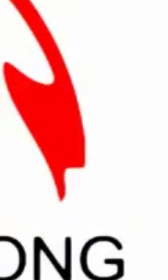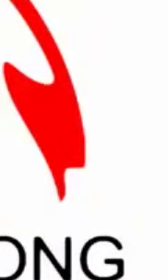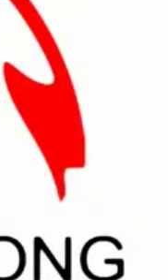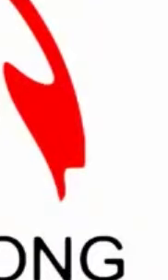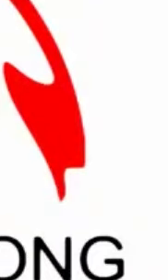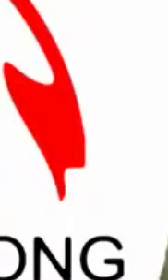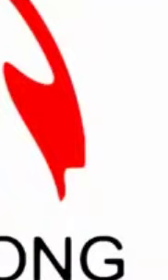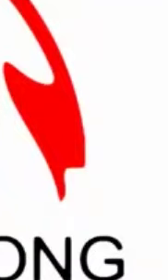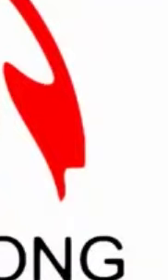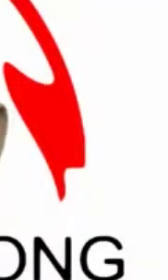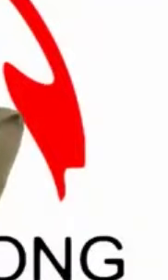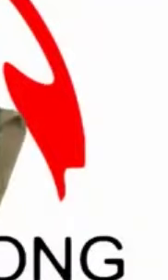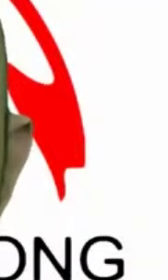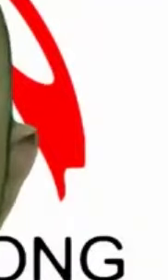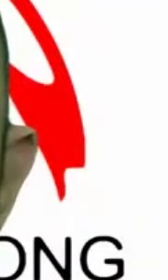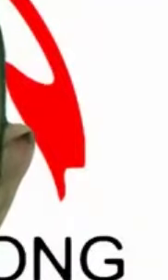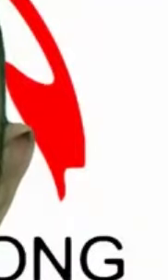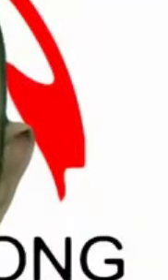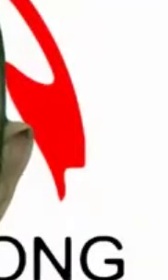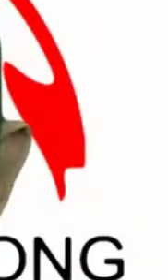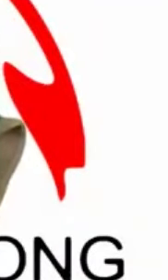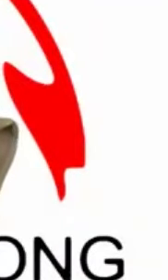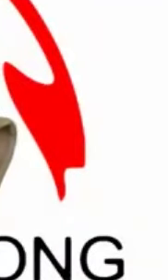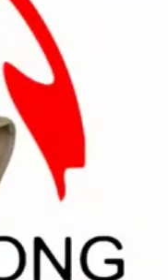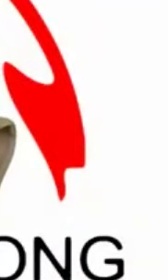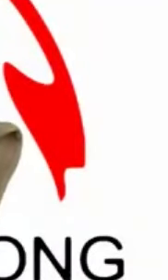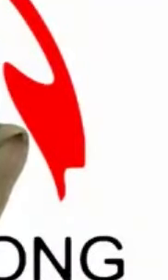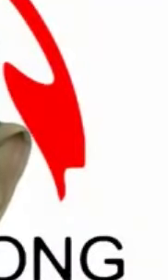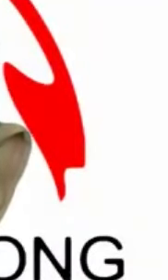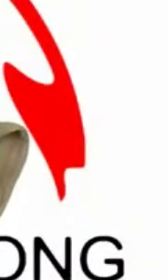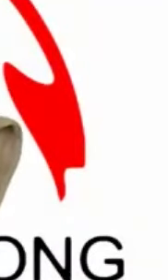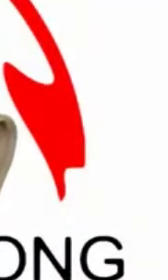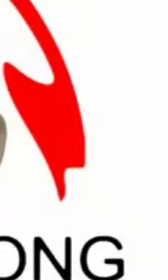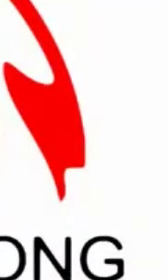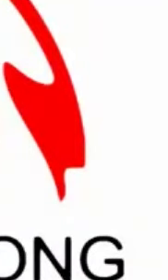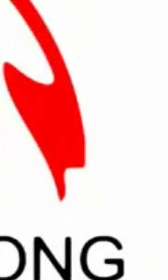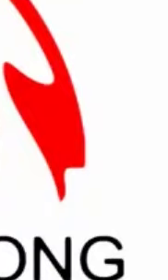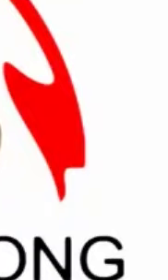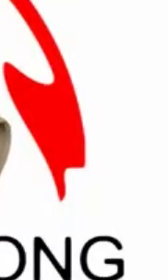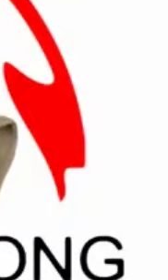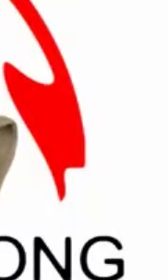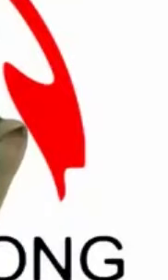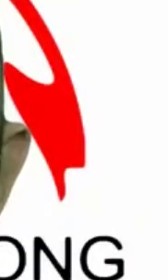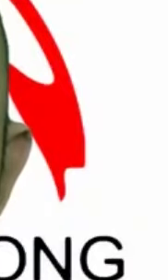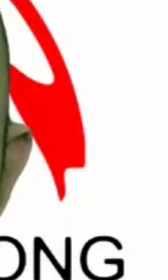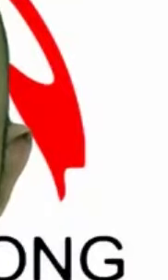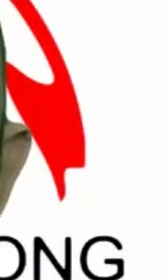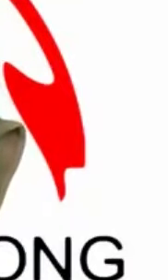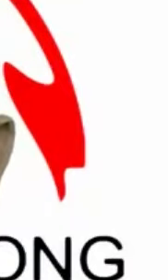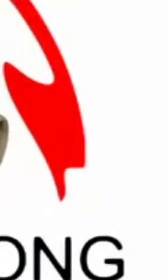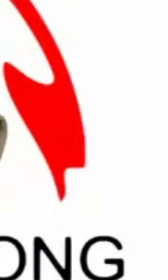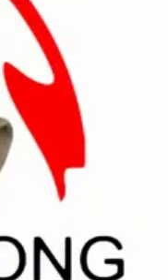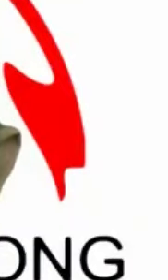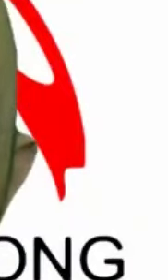what's happening with people with disabilities all around the world. As you can see, we are a big number of the